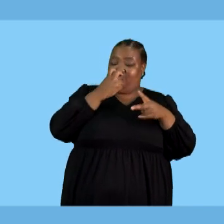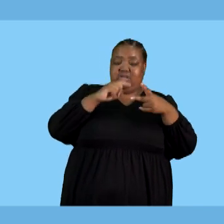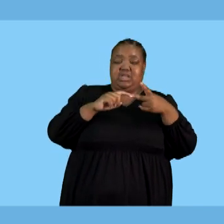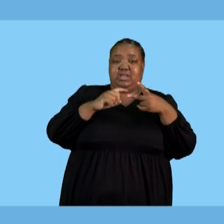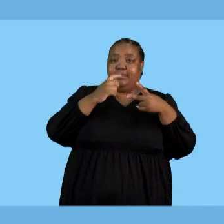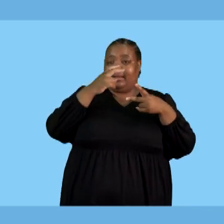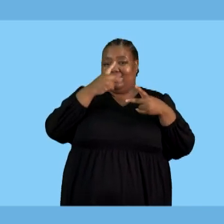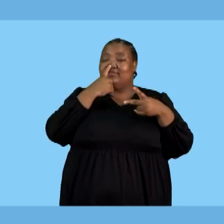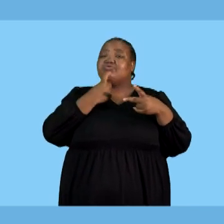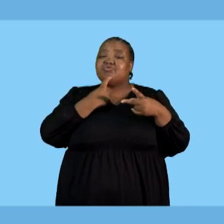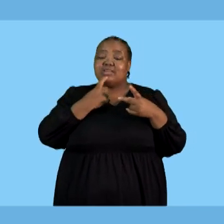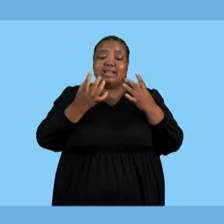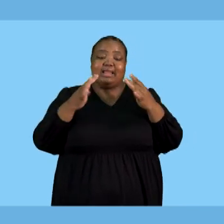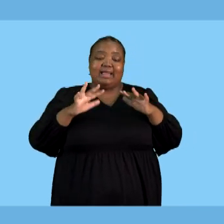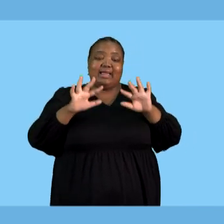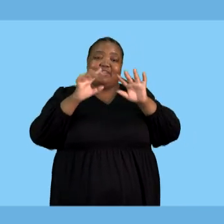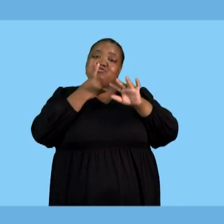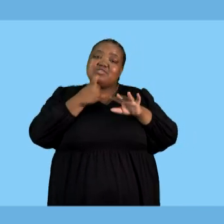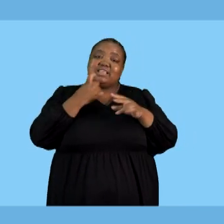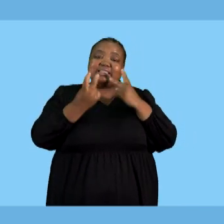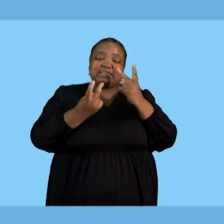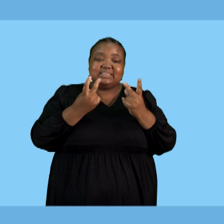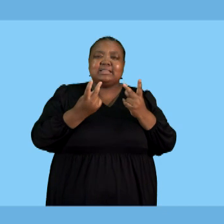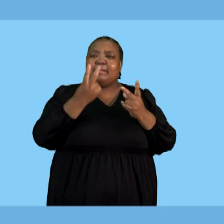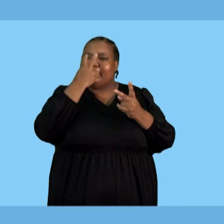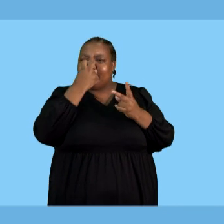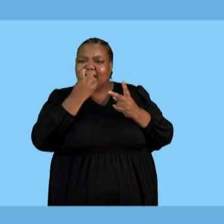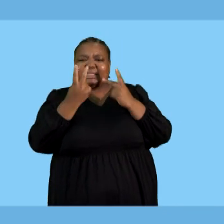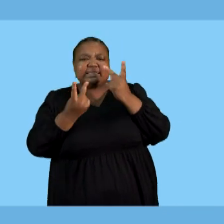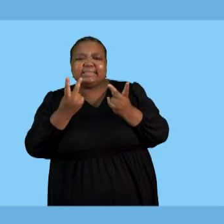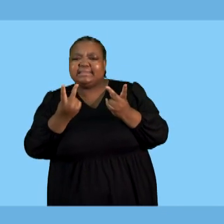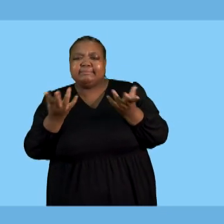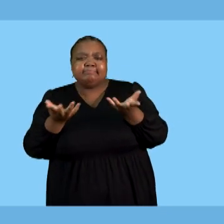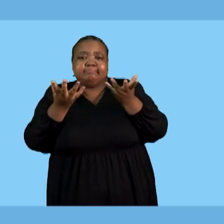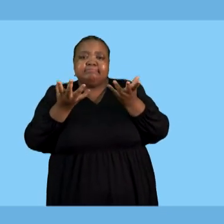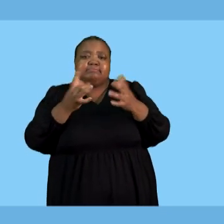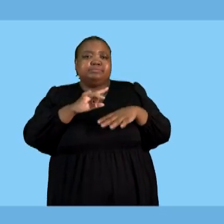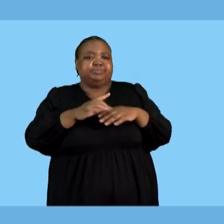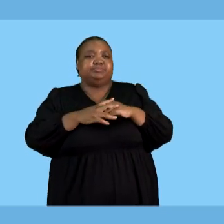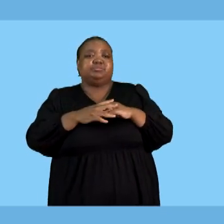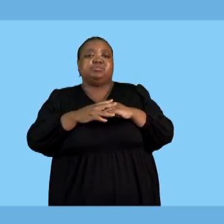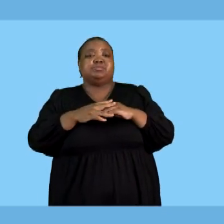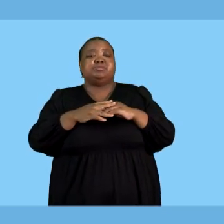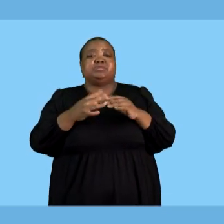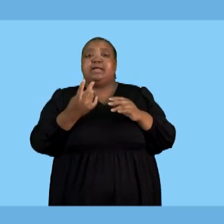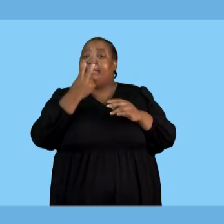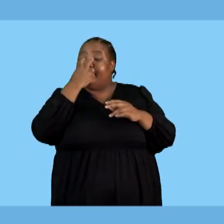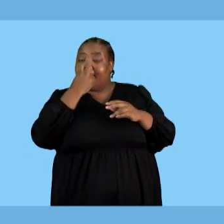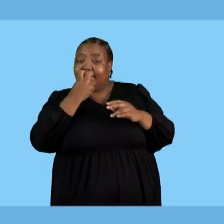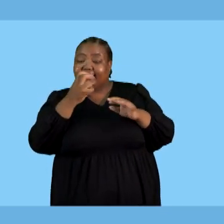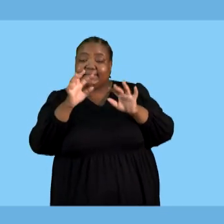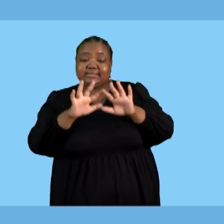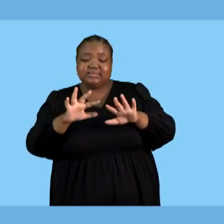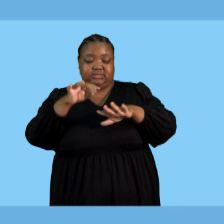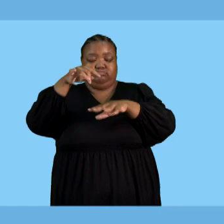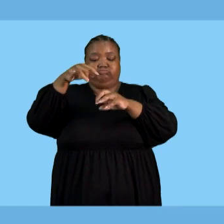black. We have discussed how we're seeing the red. Now, what about the black color? So as you have said, what about the